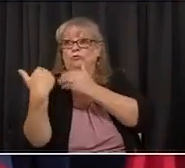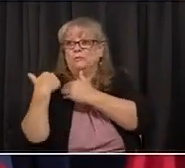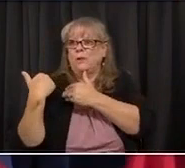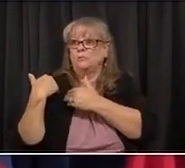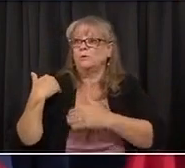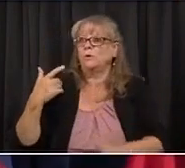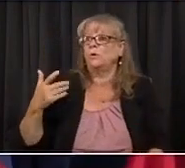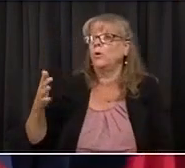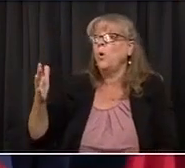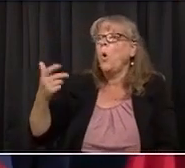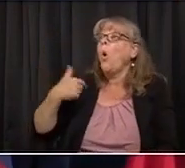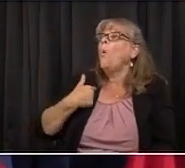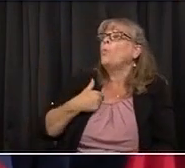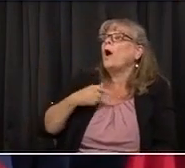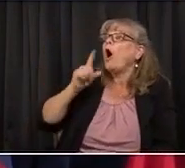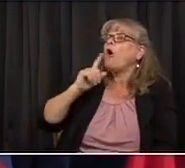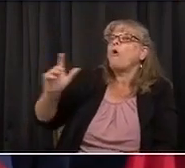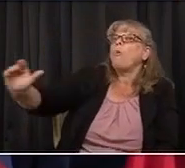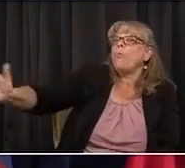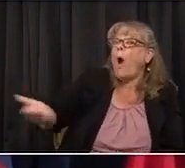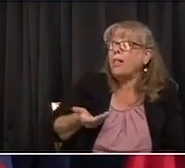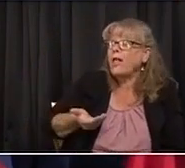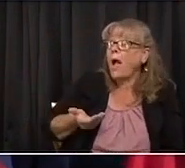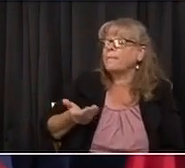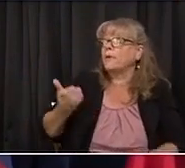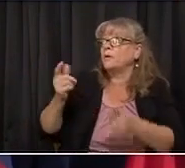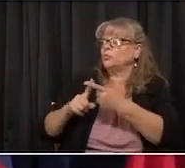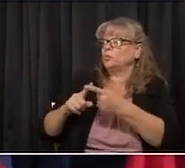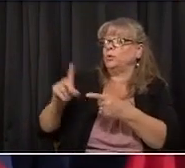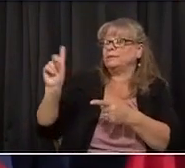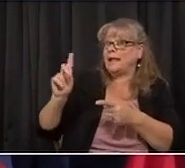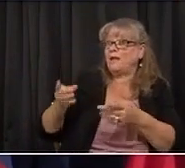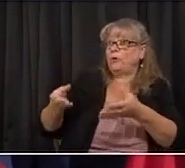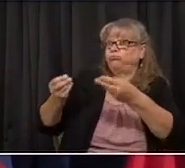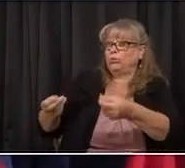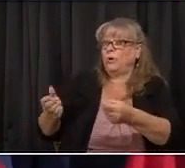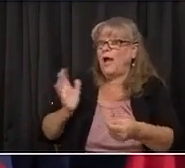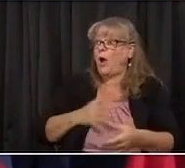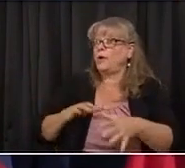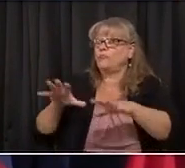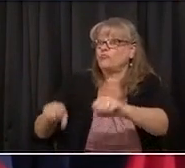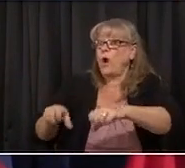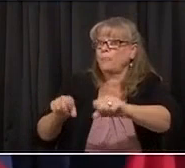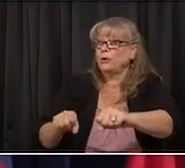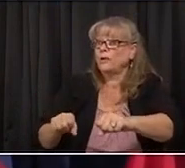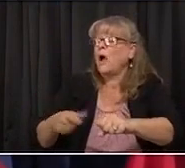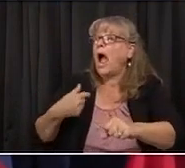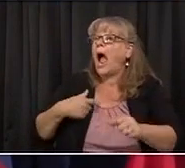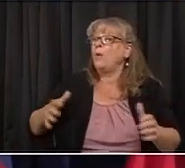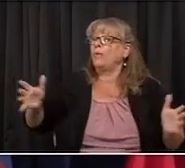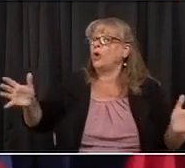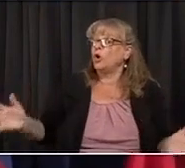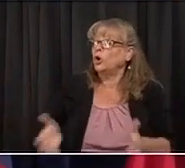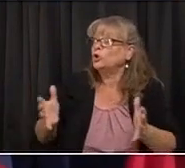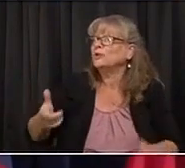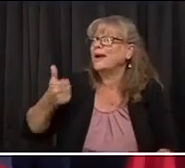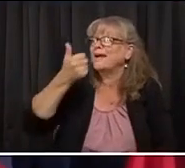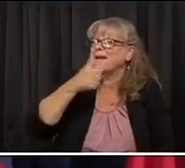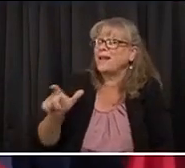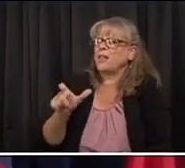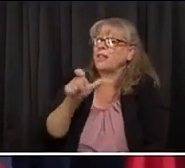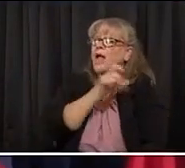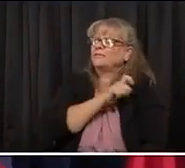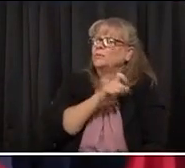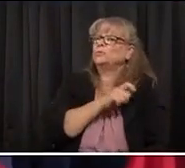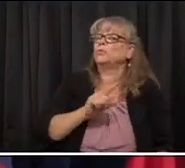invite anybody. If there are anybody who is squatted on state property, we encourage anybody, law enforcement agency, of course, to